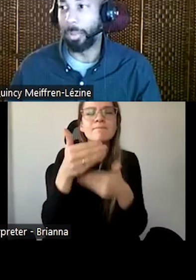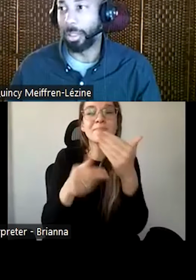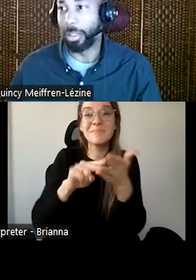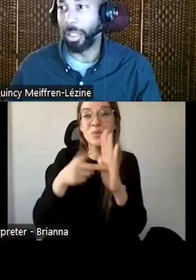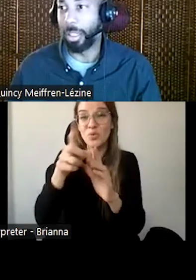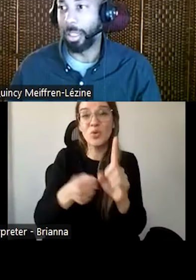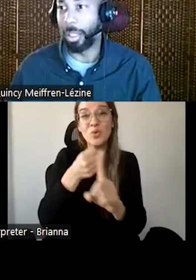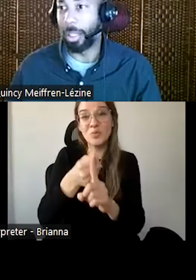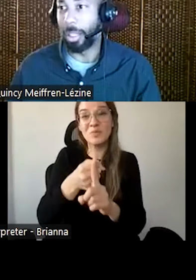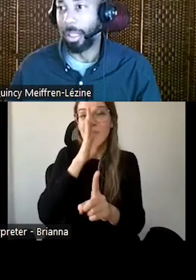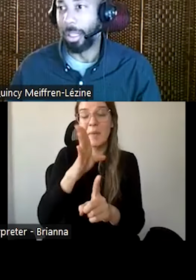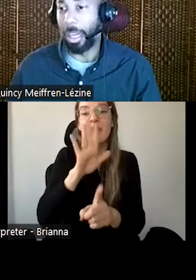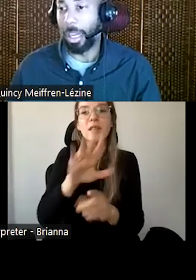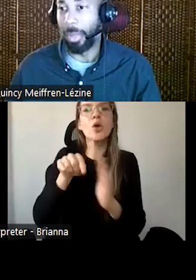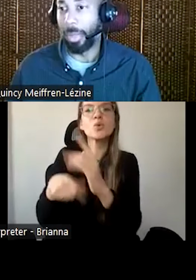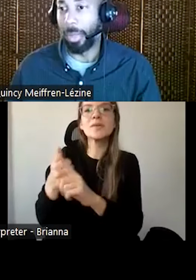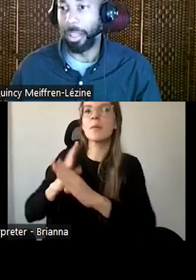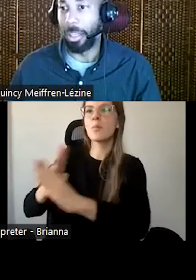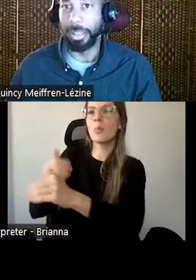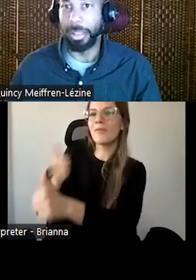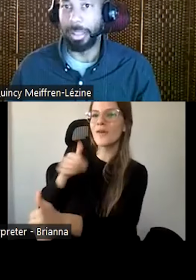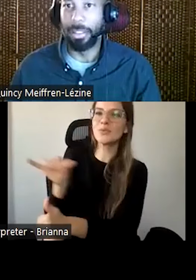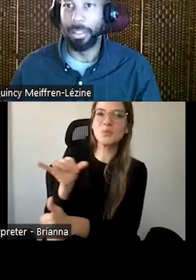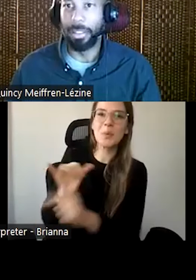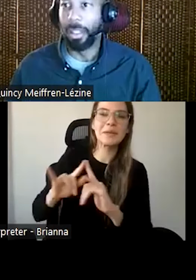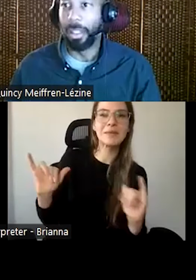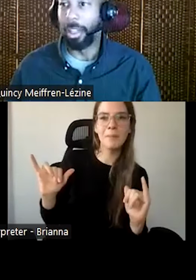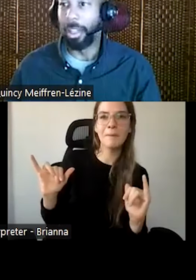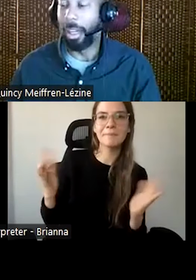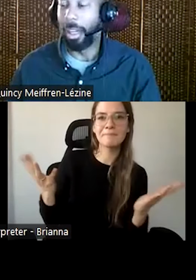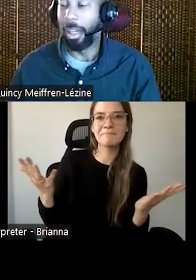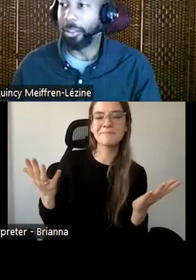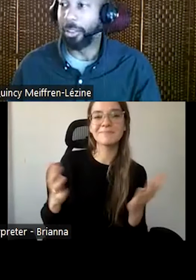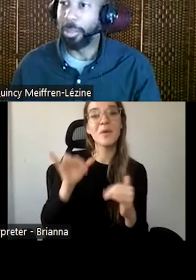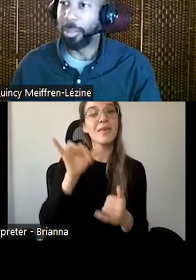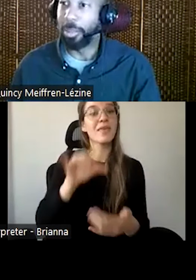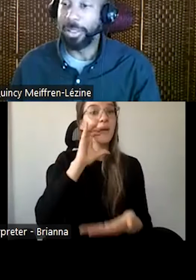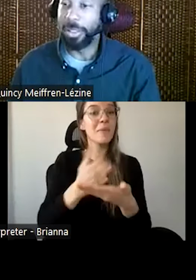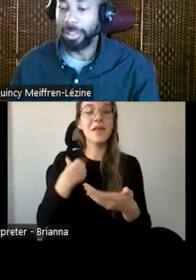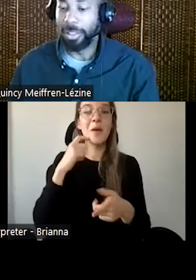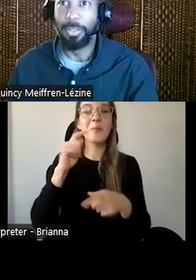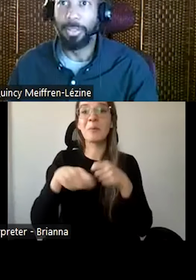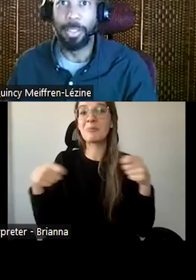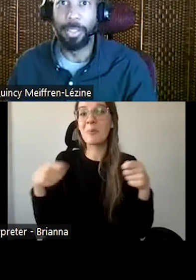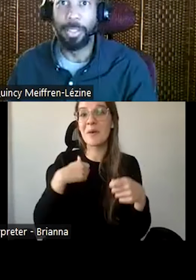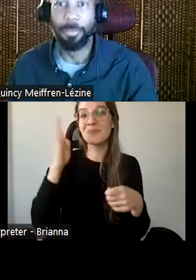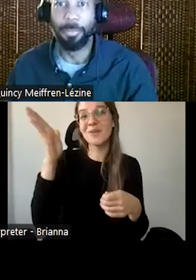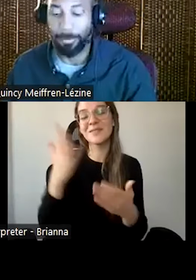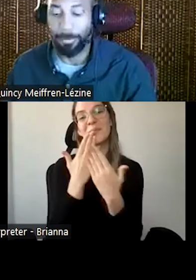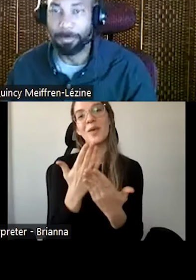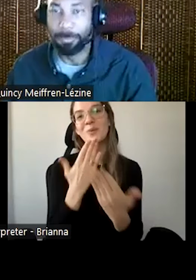their suicide prevention as well. And with that, I'll close my presentation. Thank you.